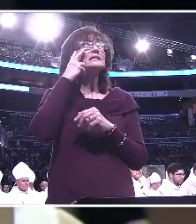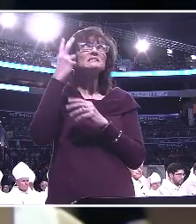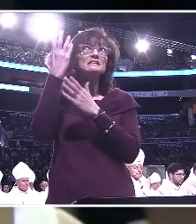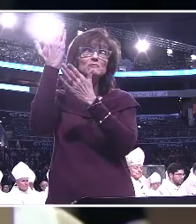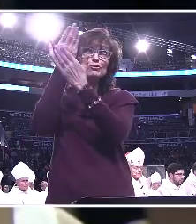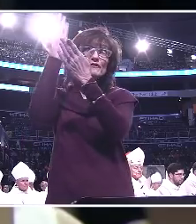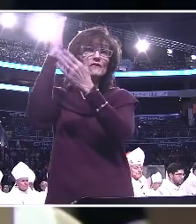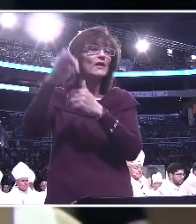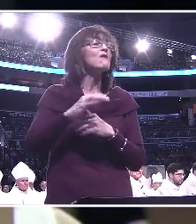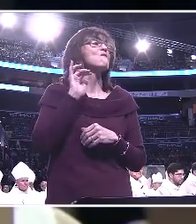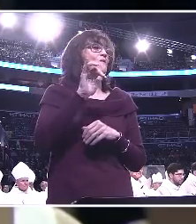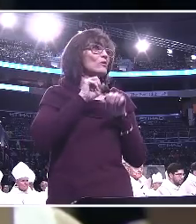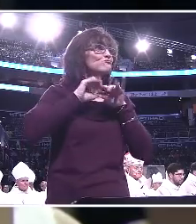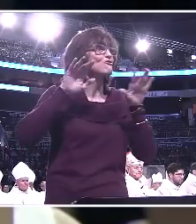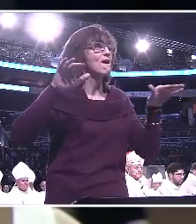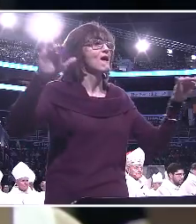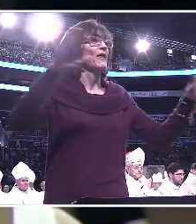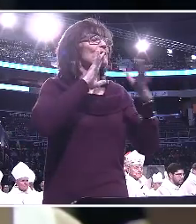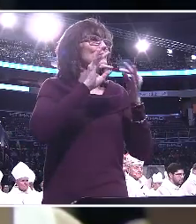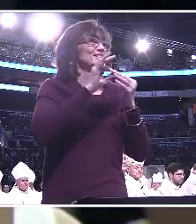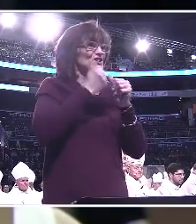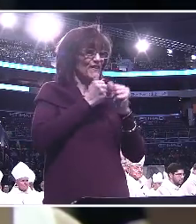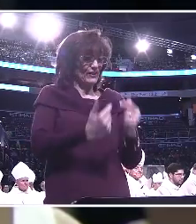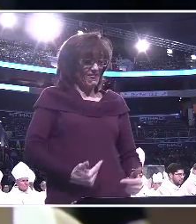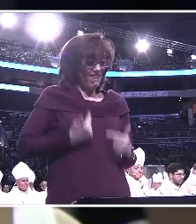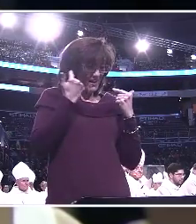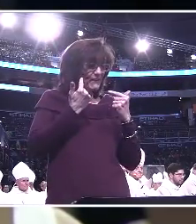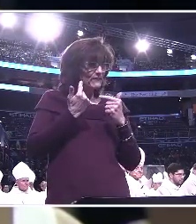that every life is loved by God, that every life is loved by us.